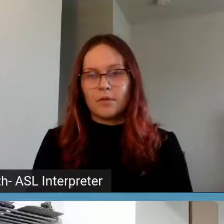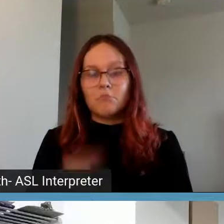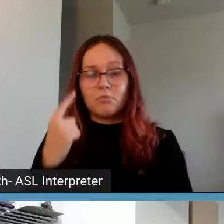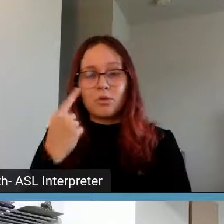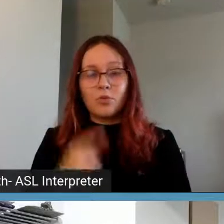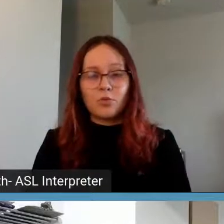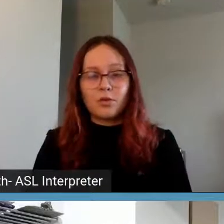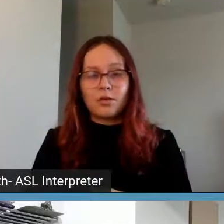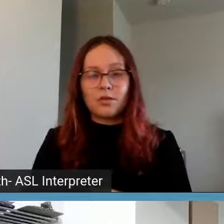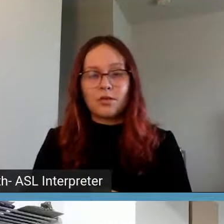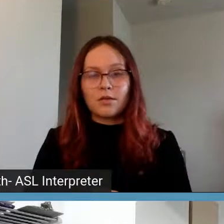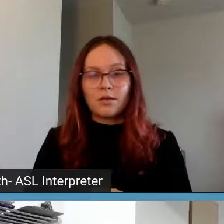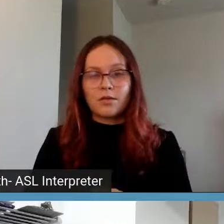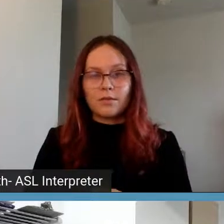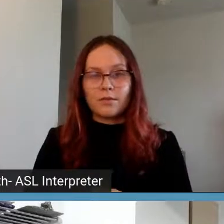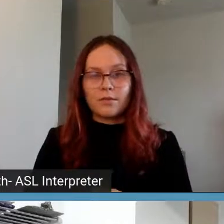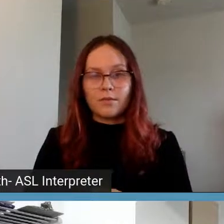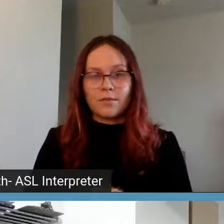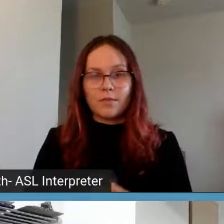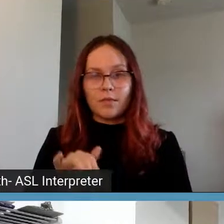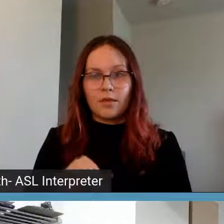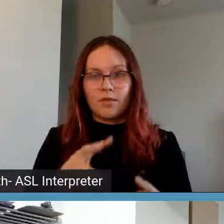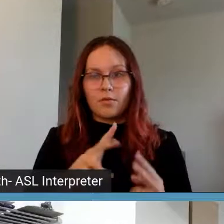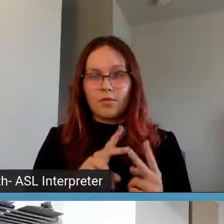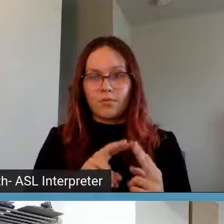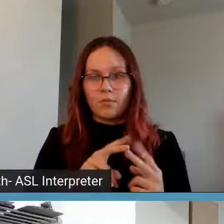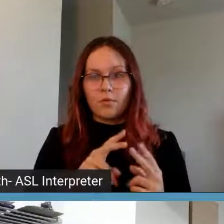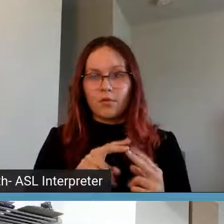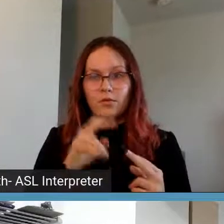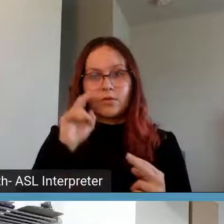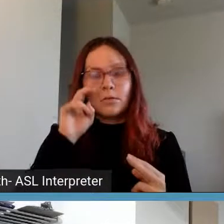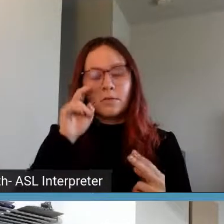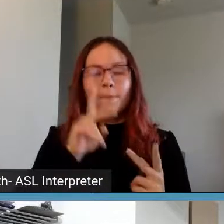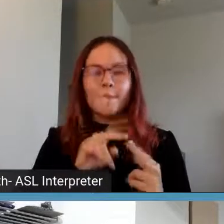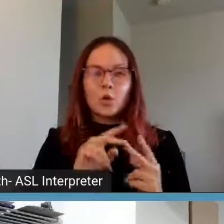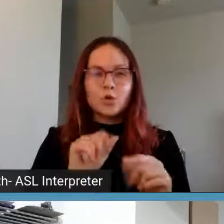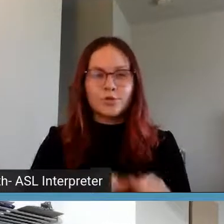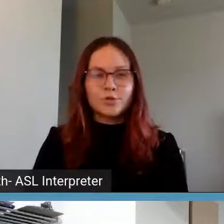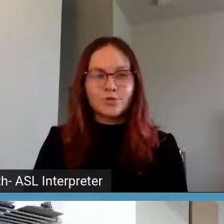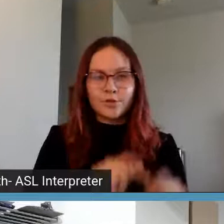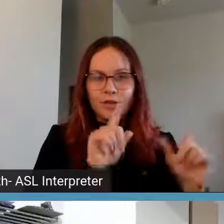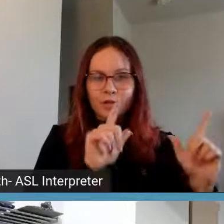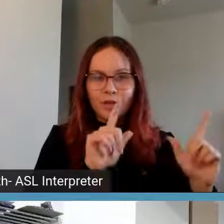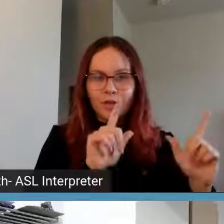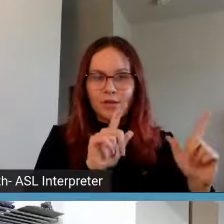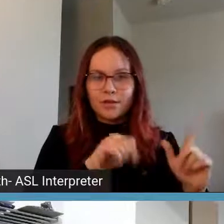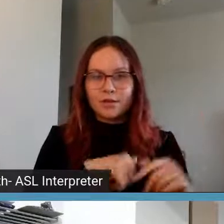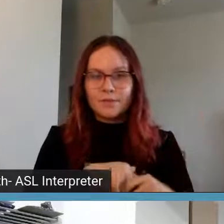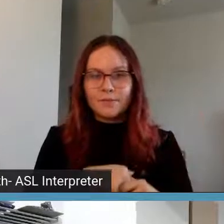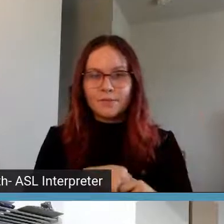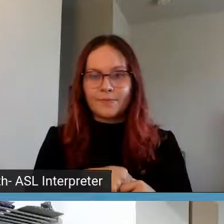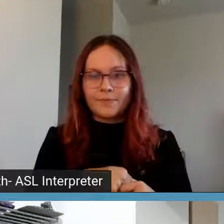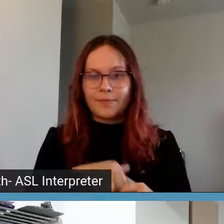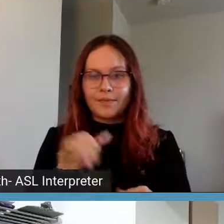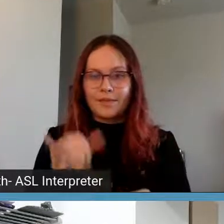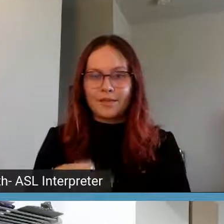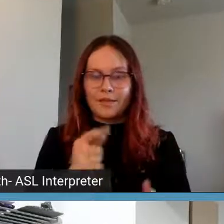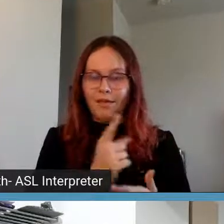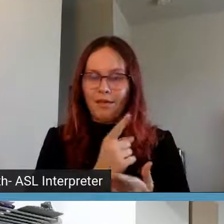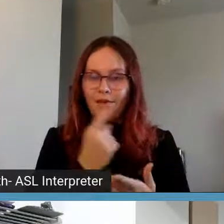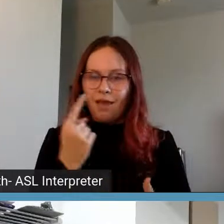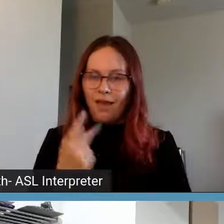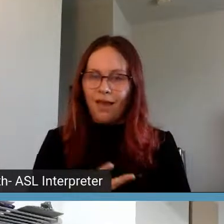of iterate like what it took for us to launch. And I think that was half the programming that